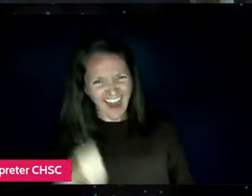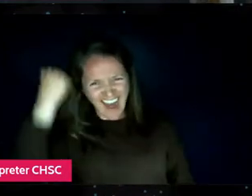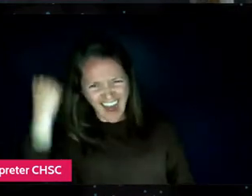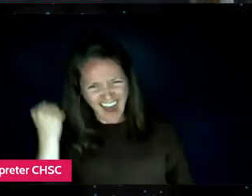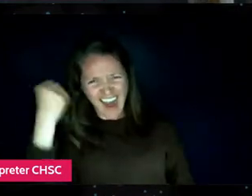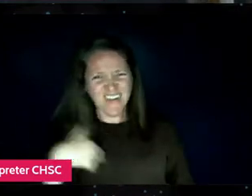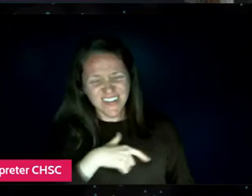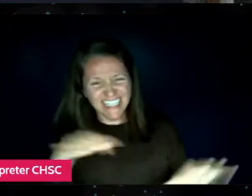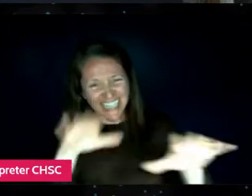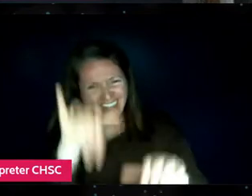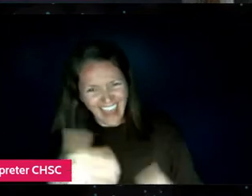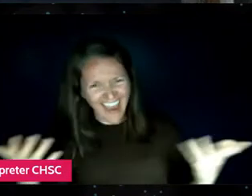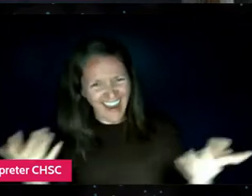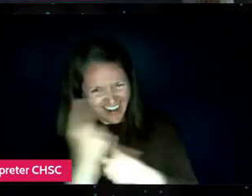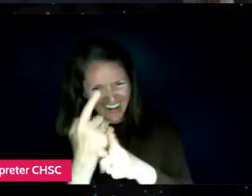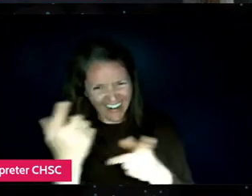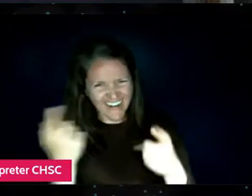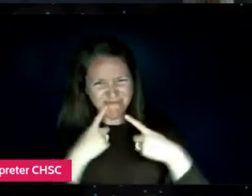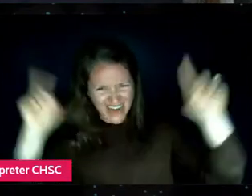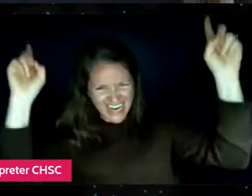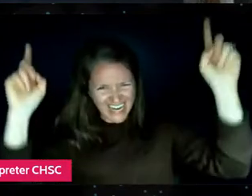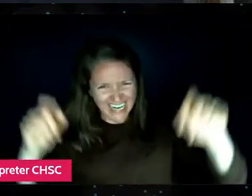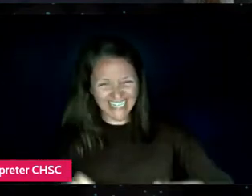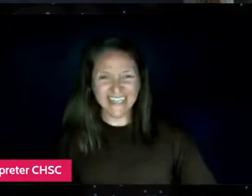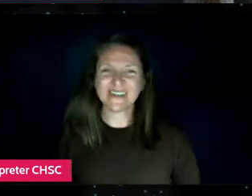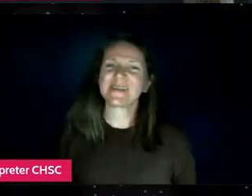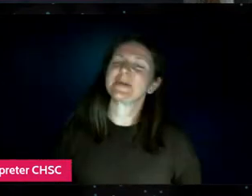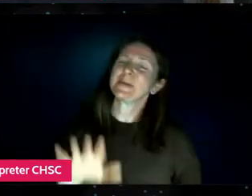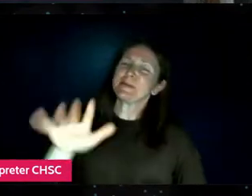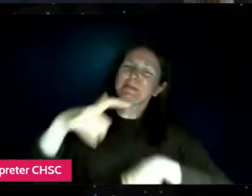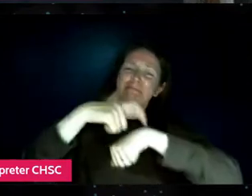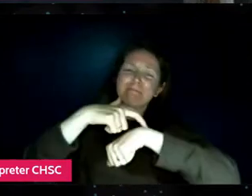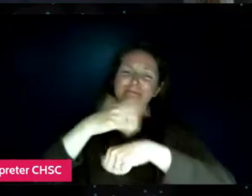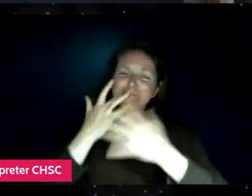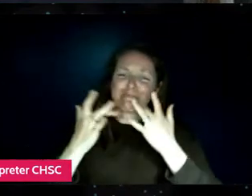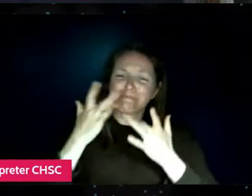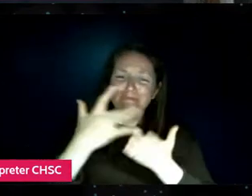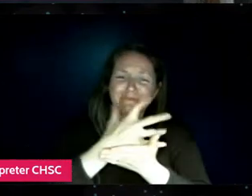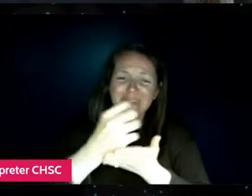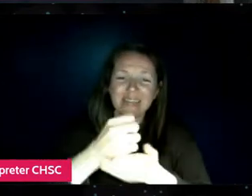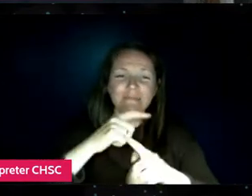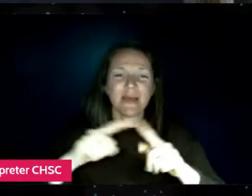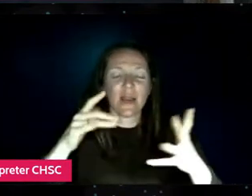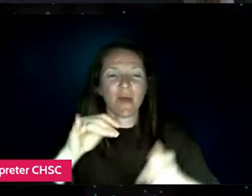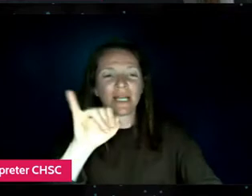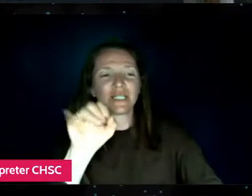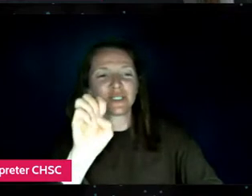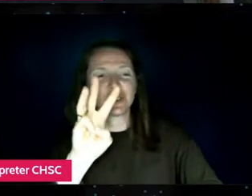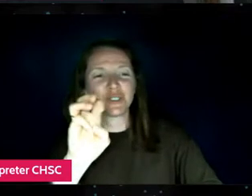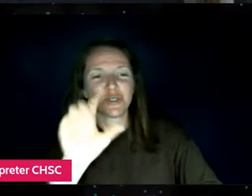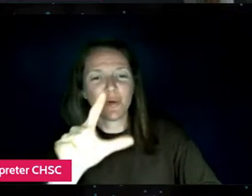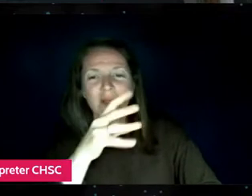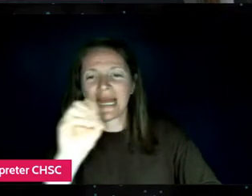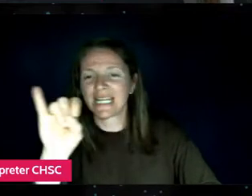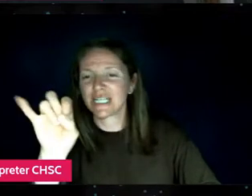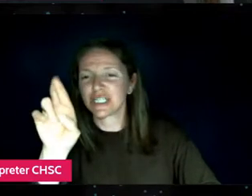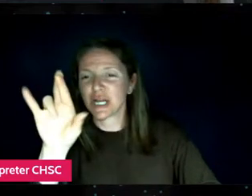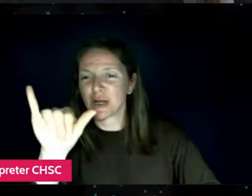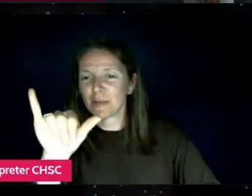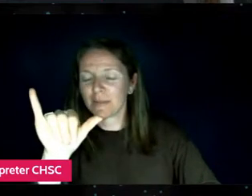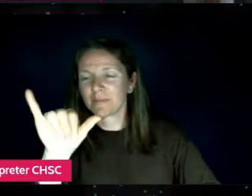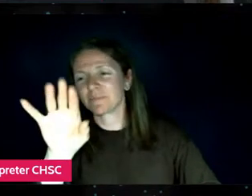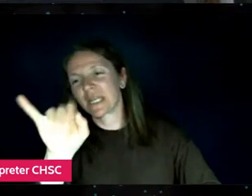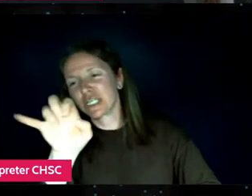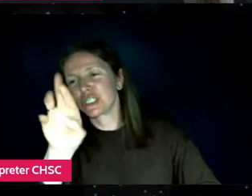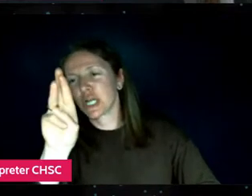Right. Oh, we did that. And we're almost out of time, but I just want to get Jewell and Jeremy's takes before we